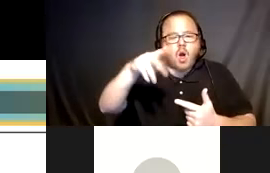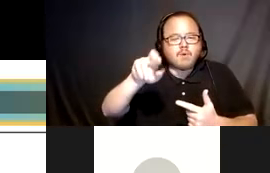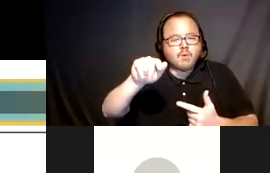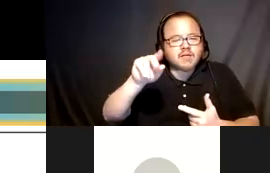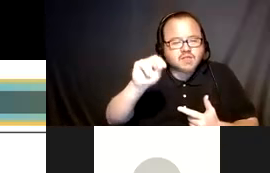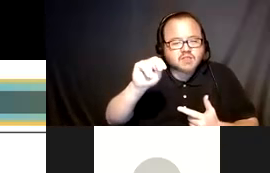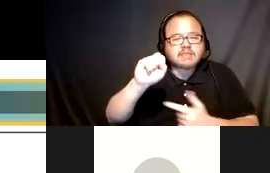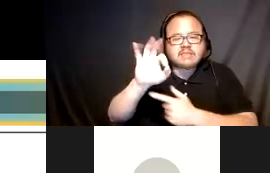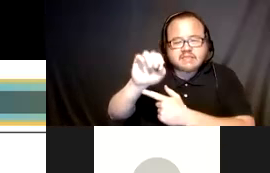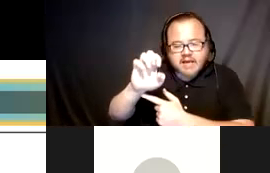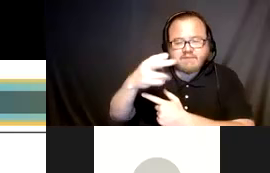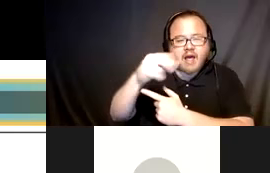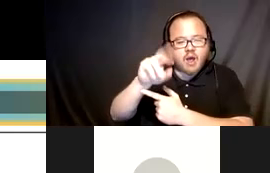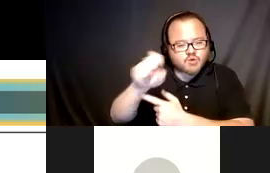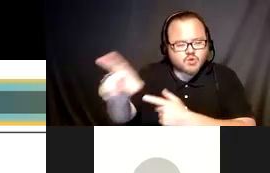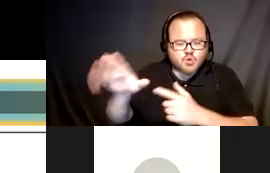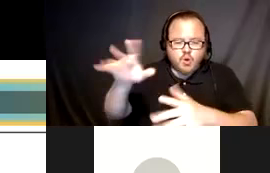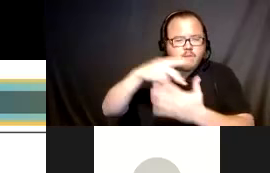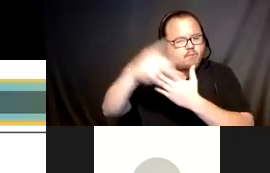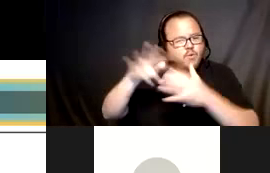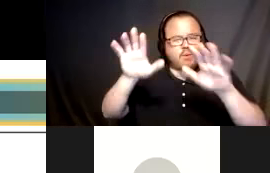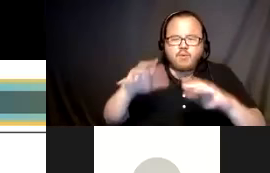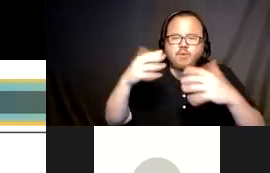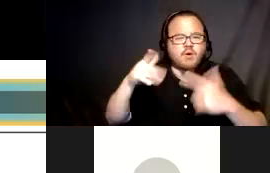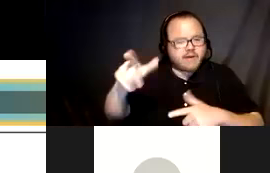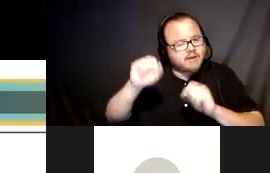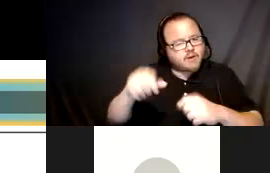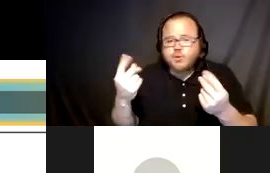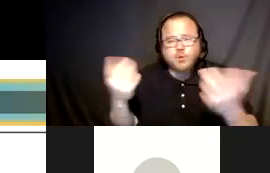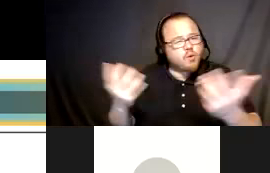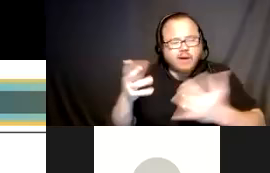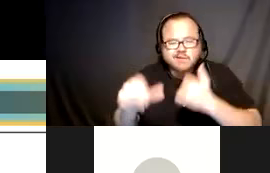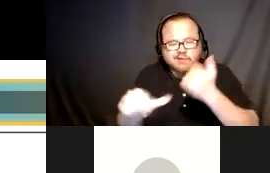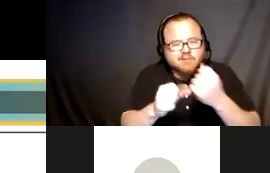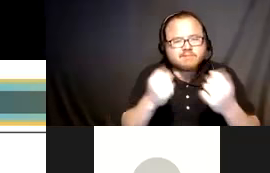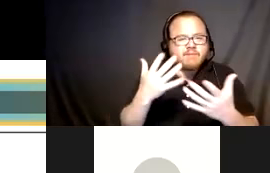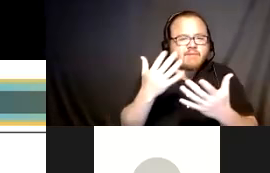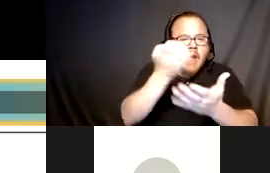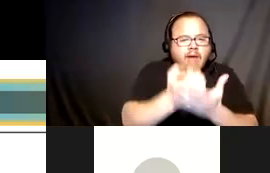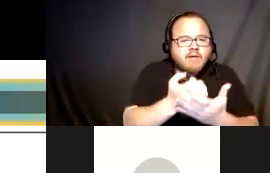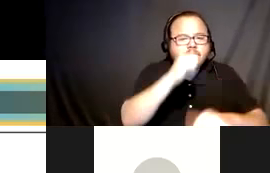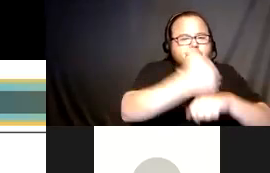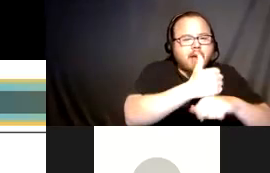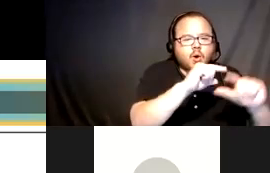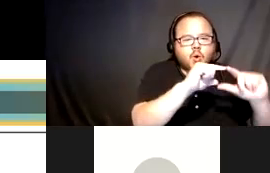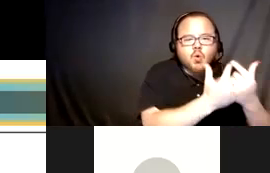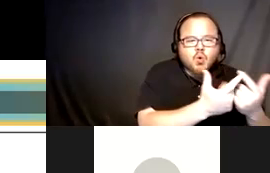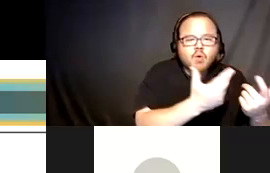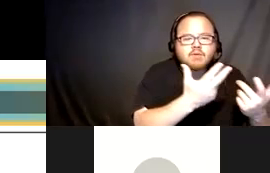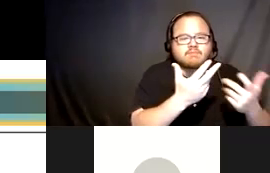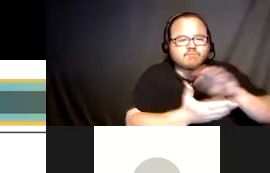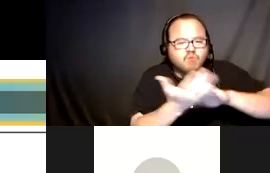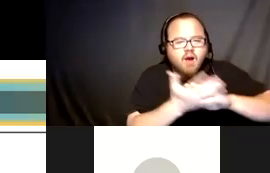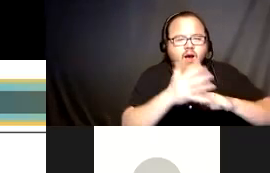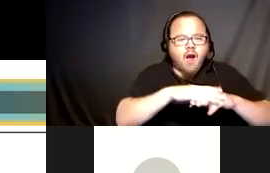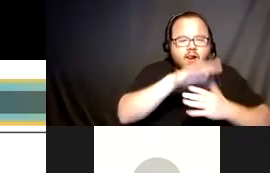they're able to do, amazing program. They are able to assist with a lot of the evidence-based groups. They run a lot of evidence-based groups